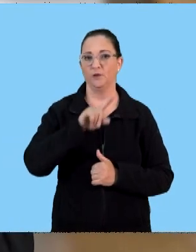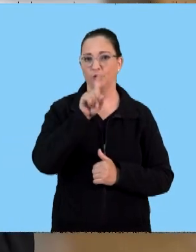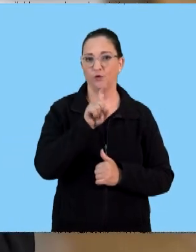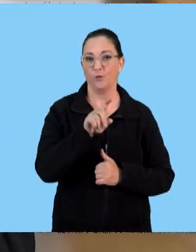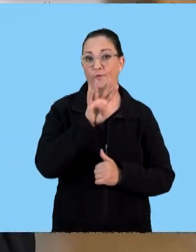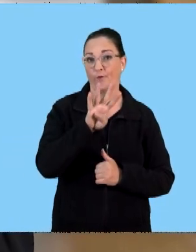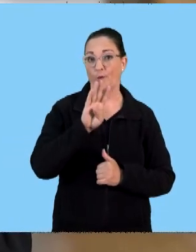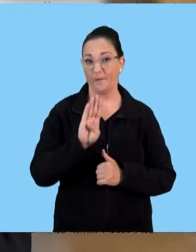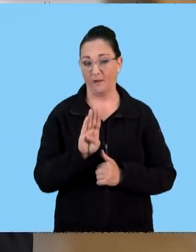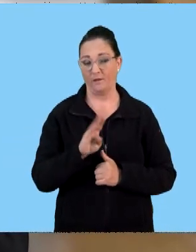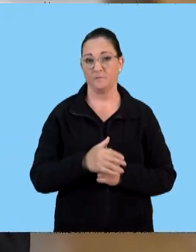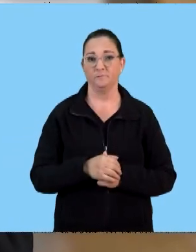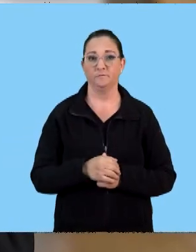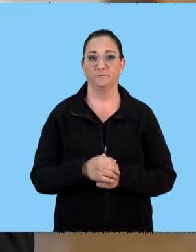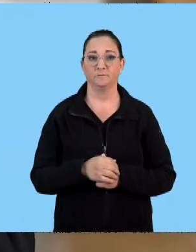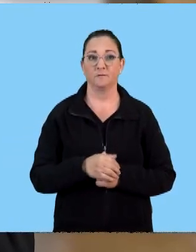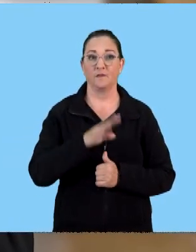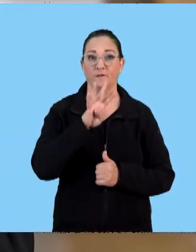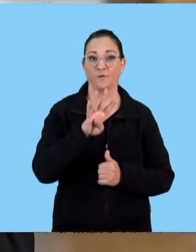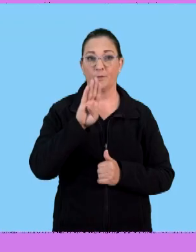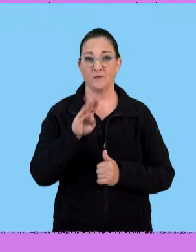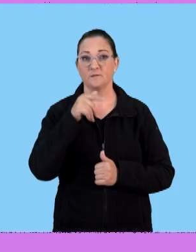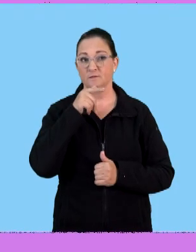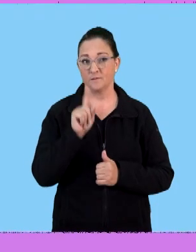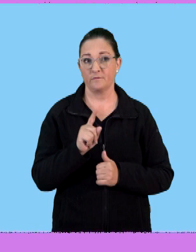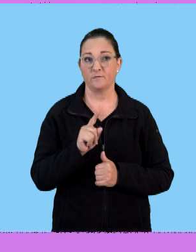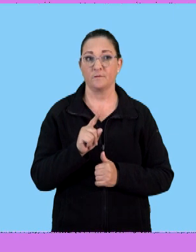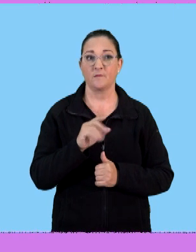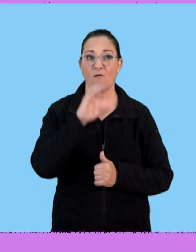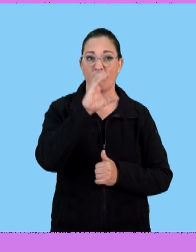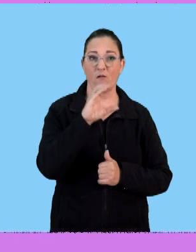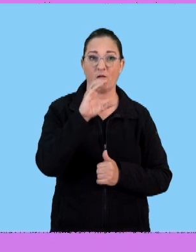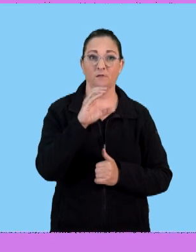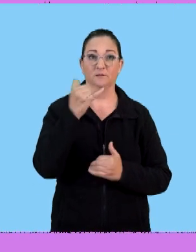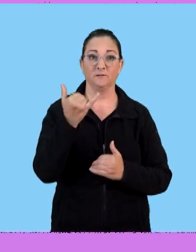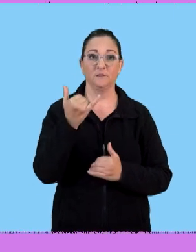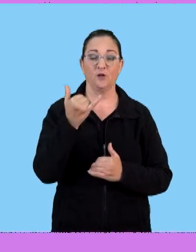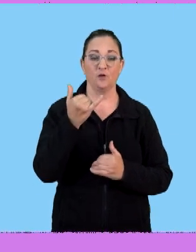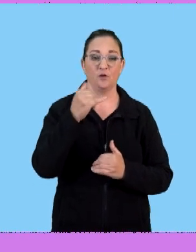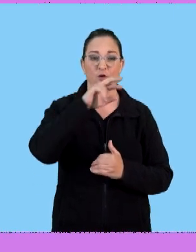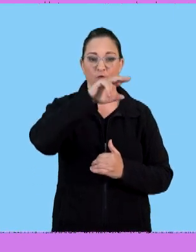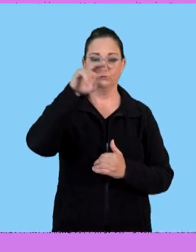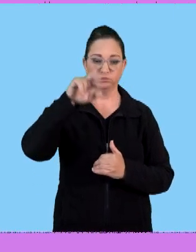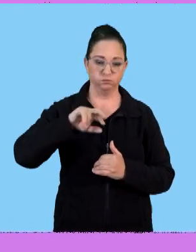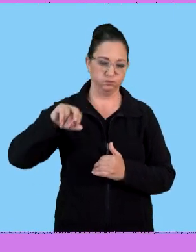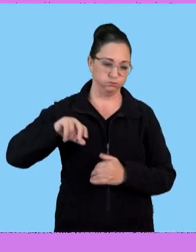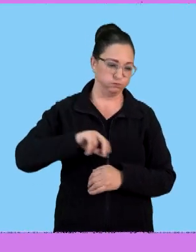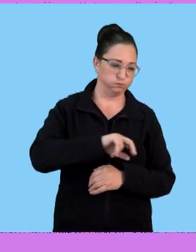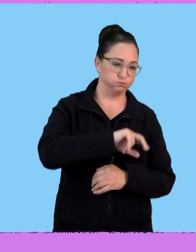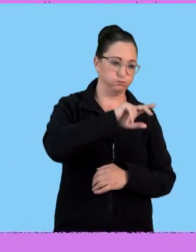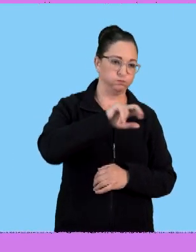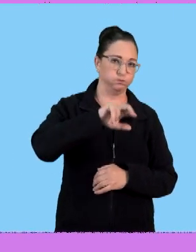here. So that will be 4B. So number 4B says, calculate the perimeter of